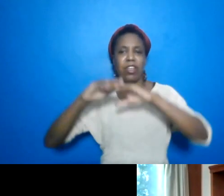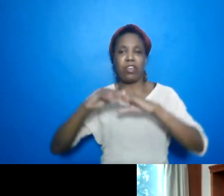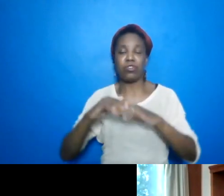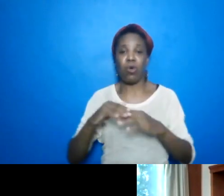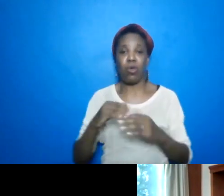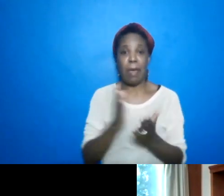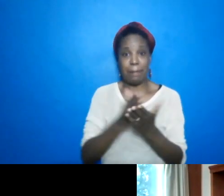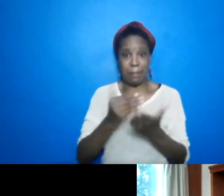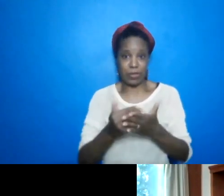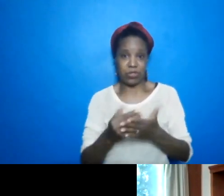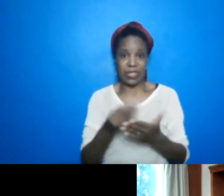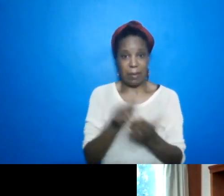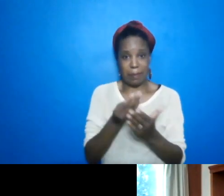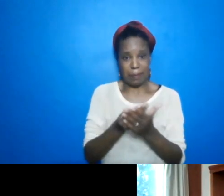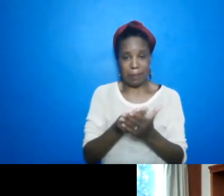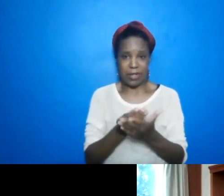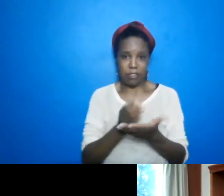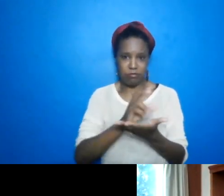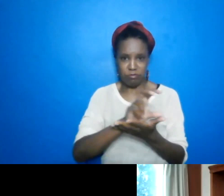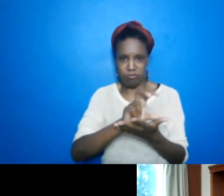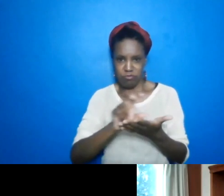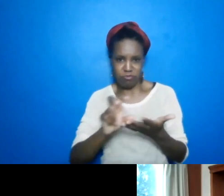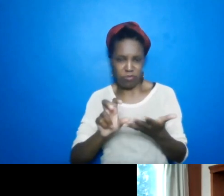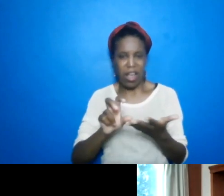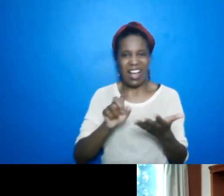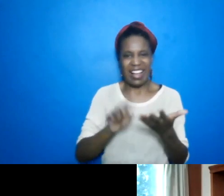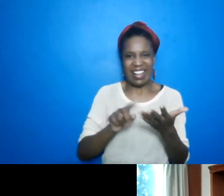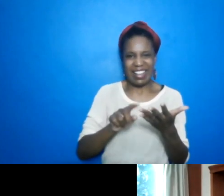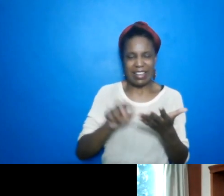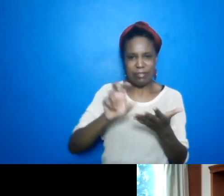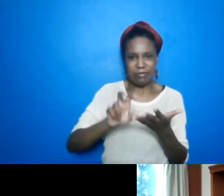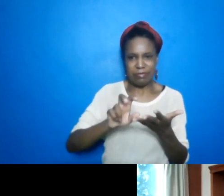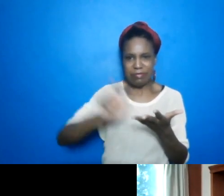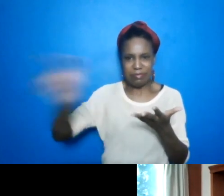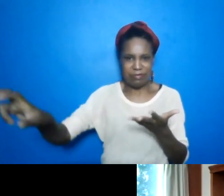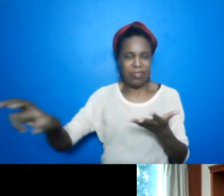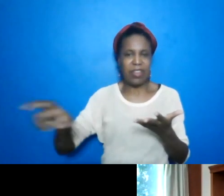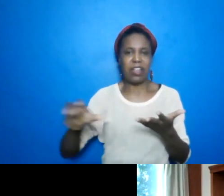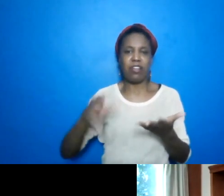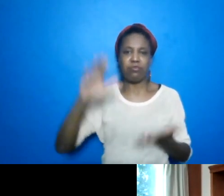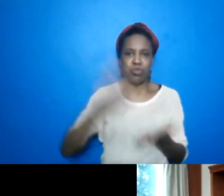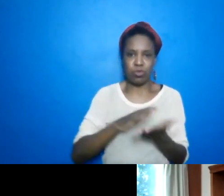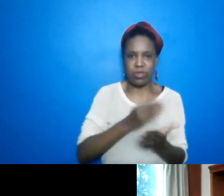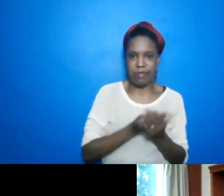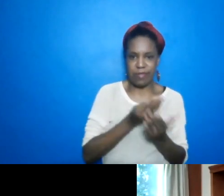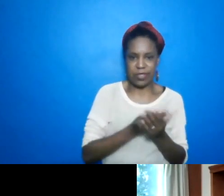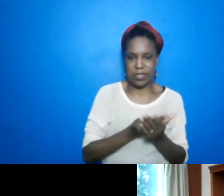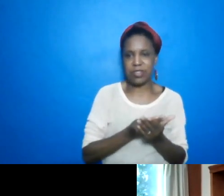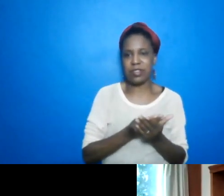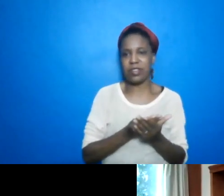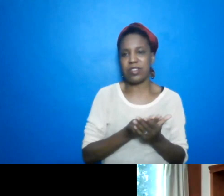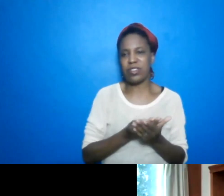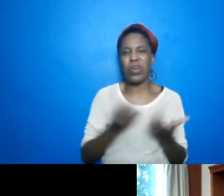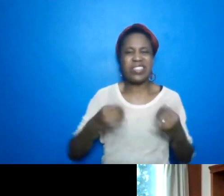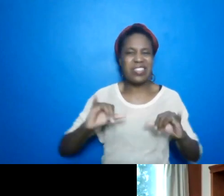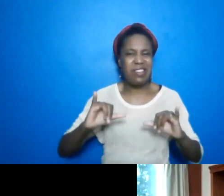the public service pool. And then they have a community budgeting process for that. And it's still an ongoing